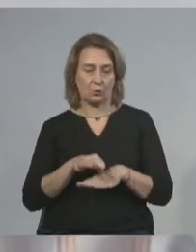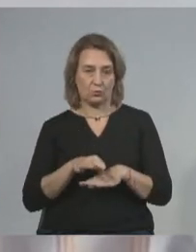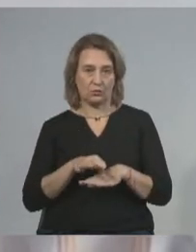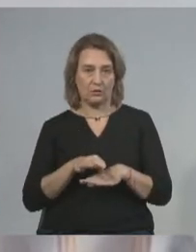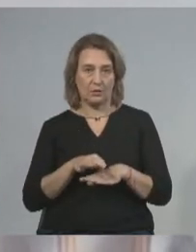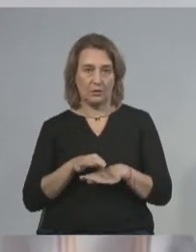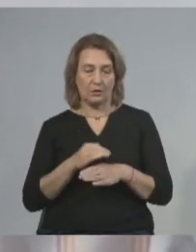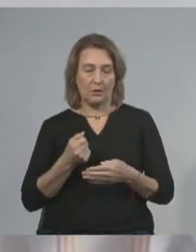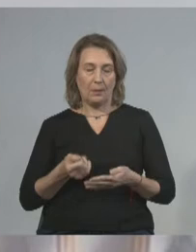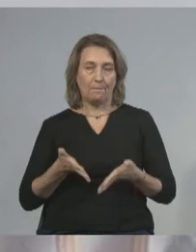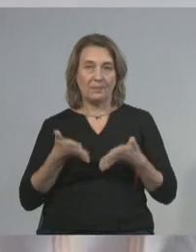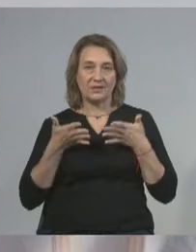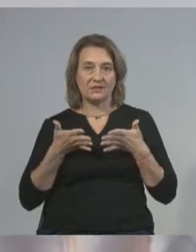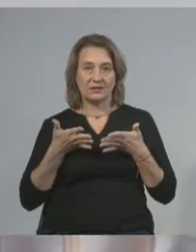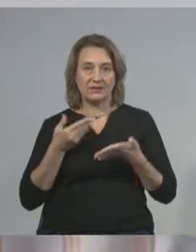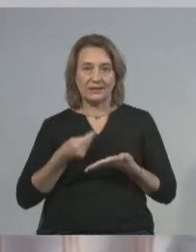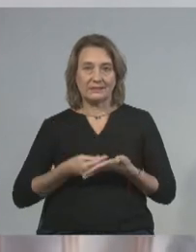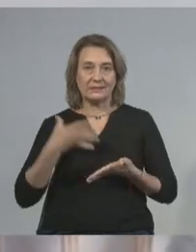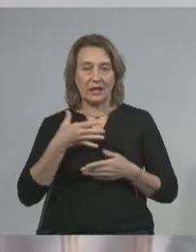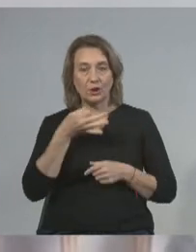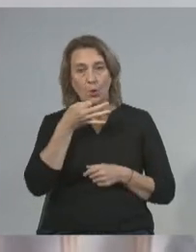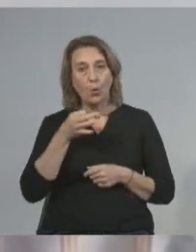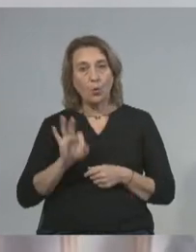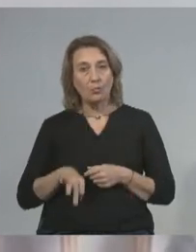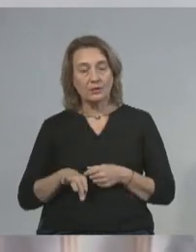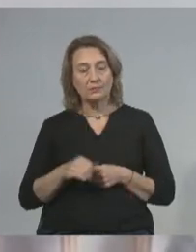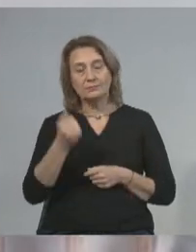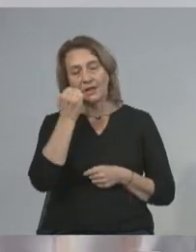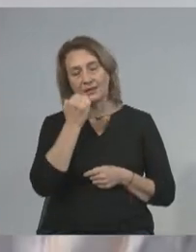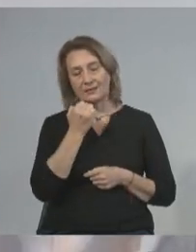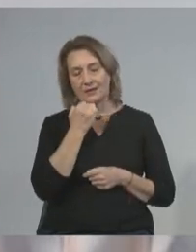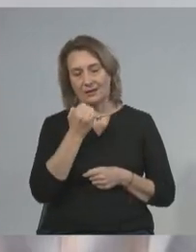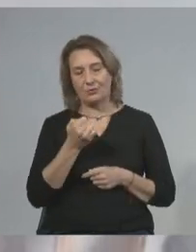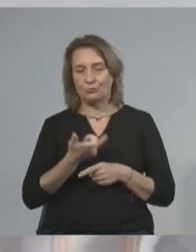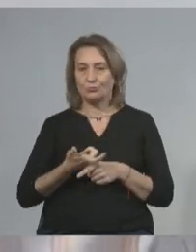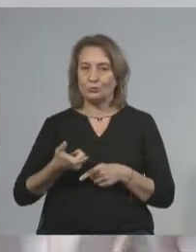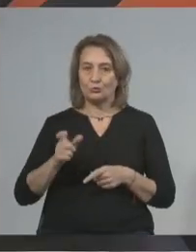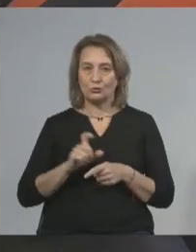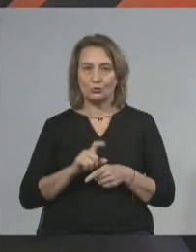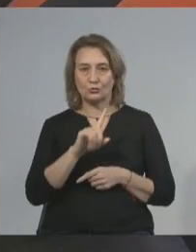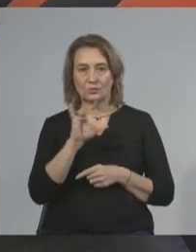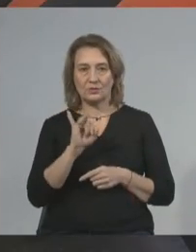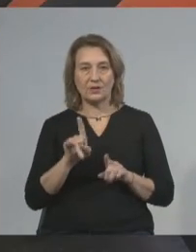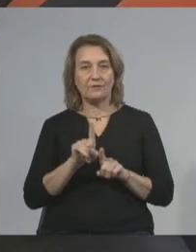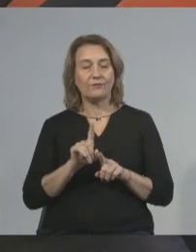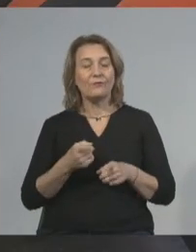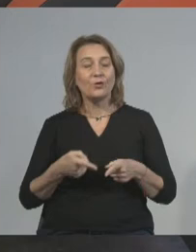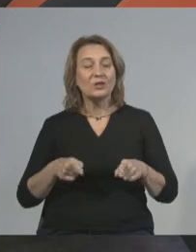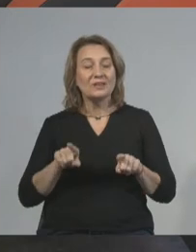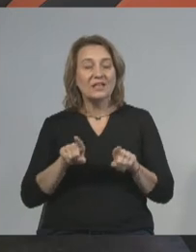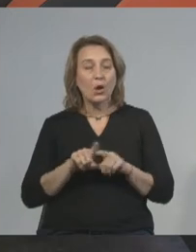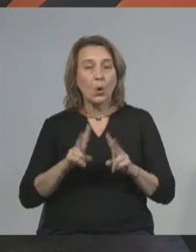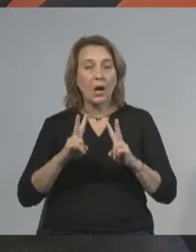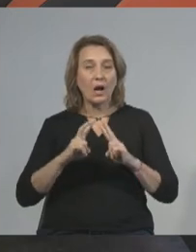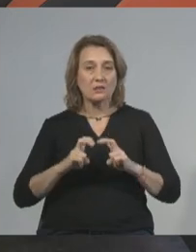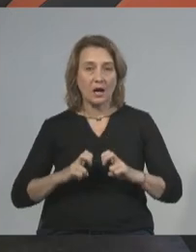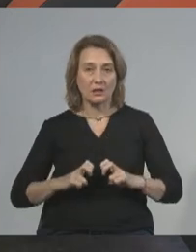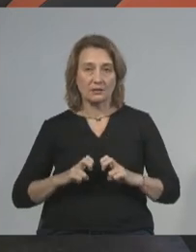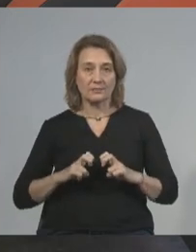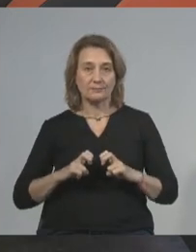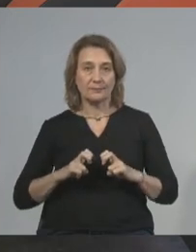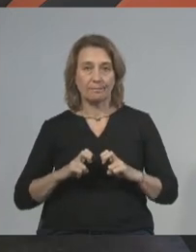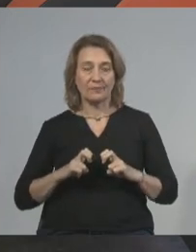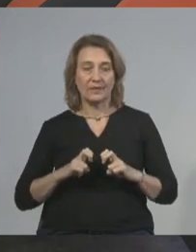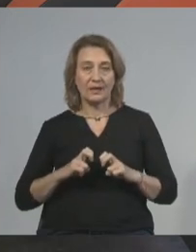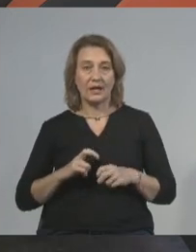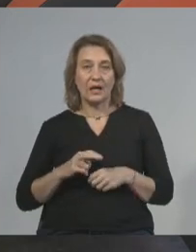making how they behave becomes a very valuable experience thank you thank you for such a